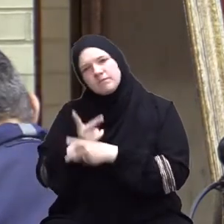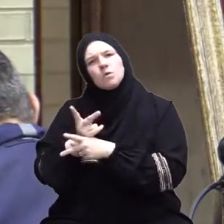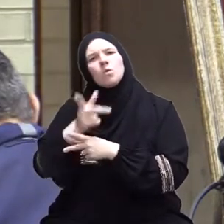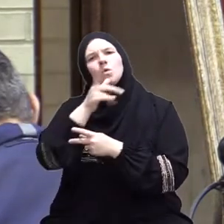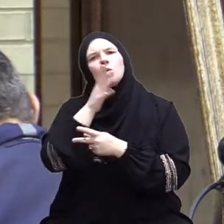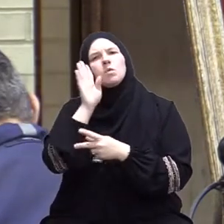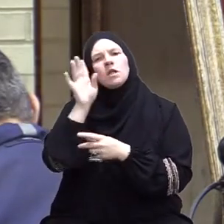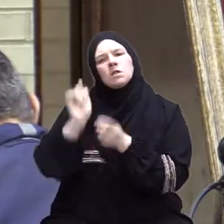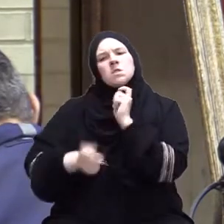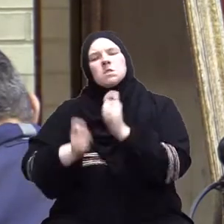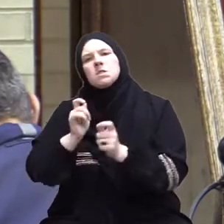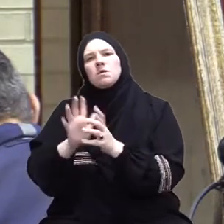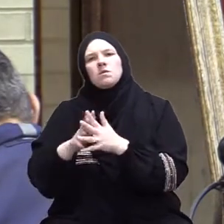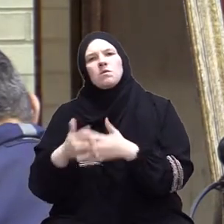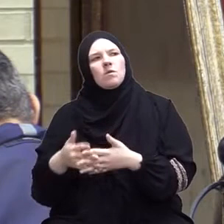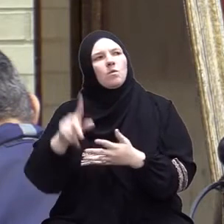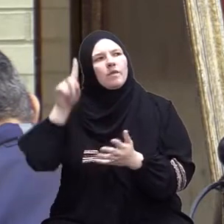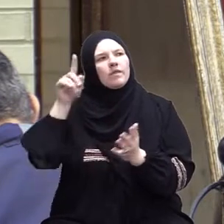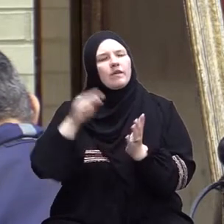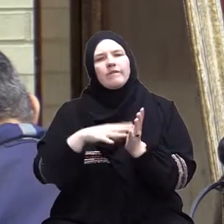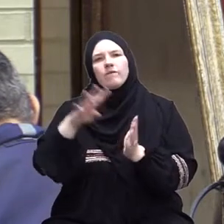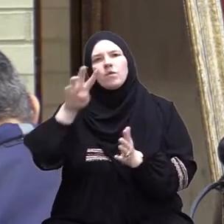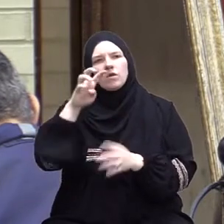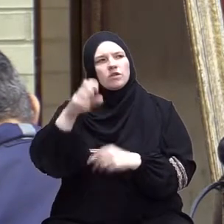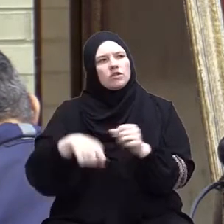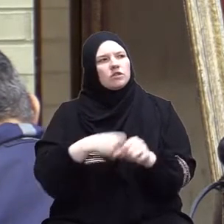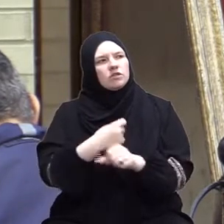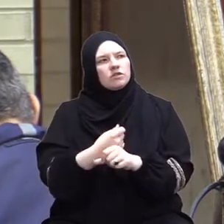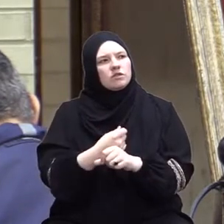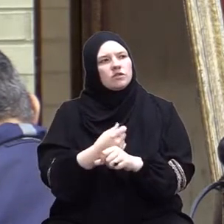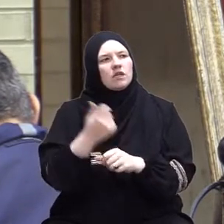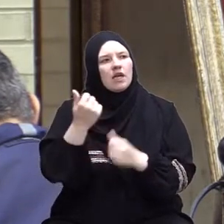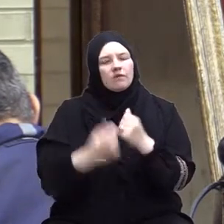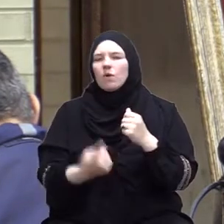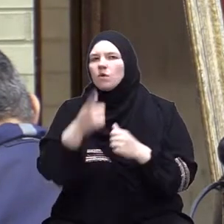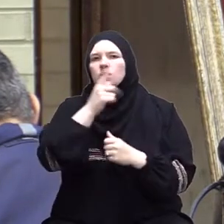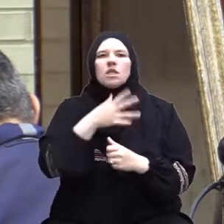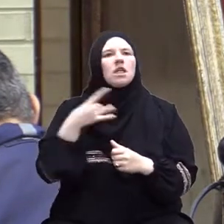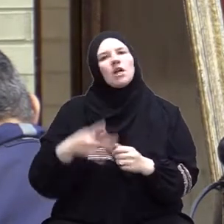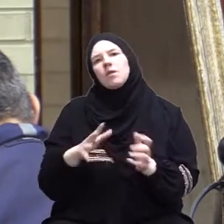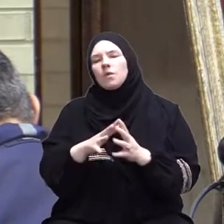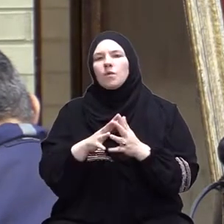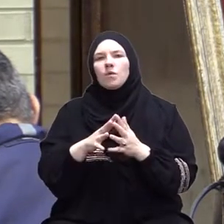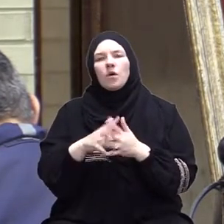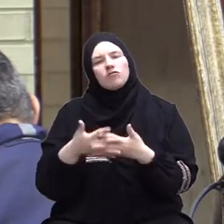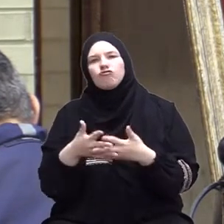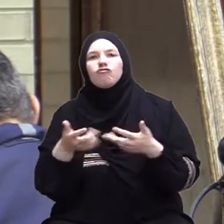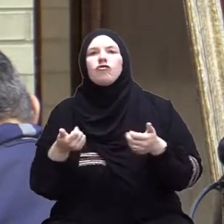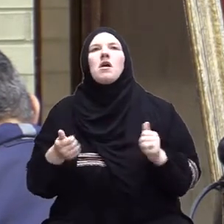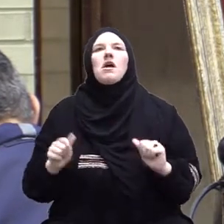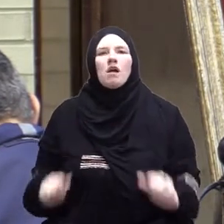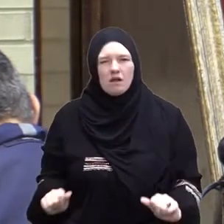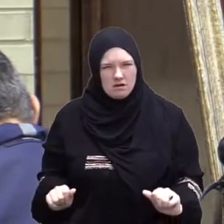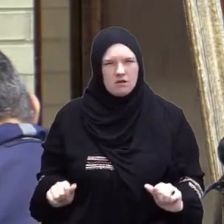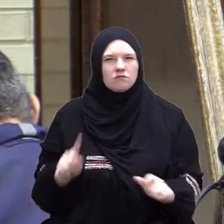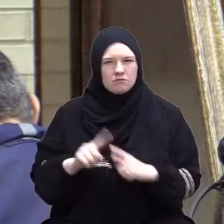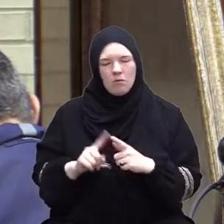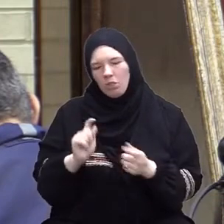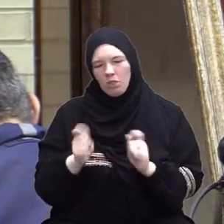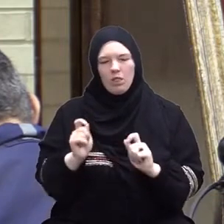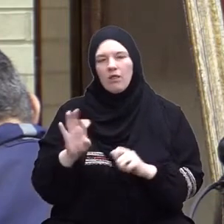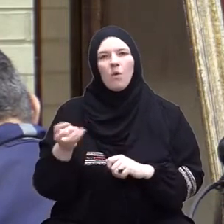play with the Quran? 1400 years, everybody who doesn't like the Quran tried to have their own